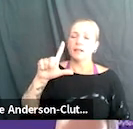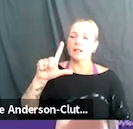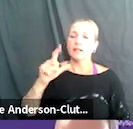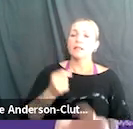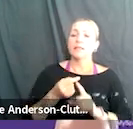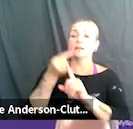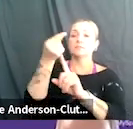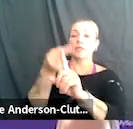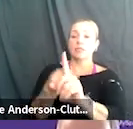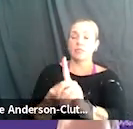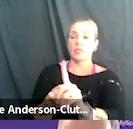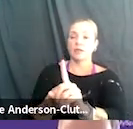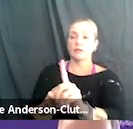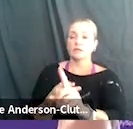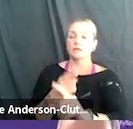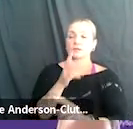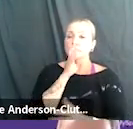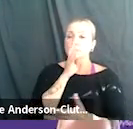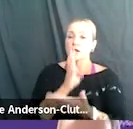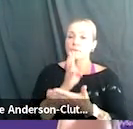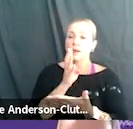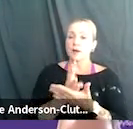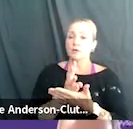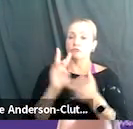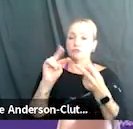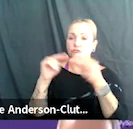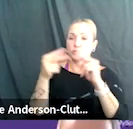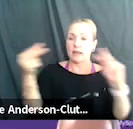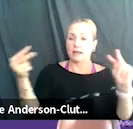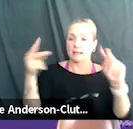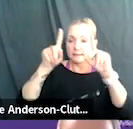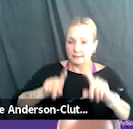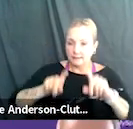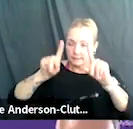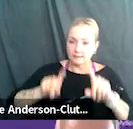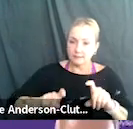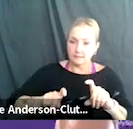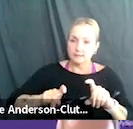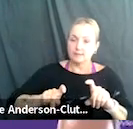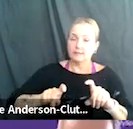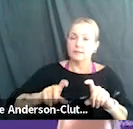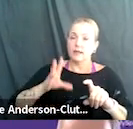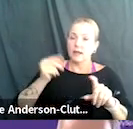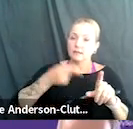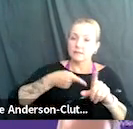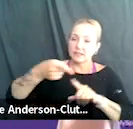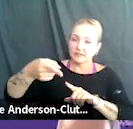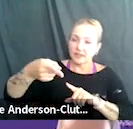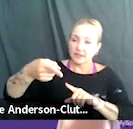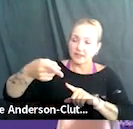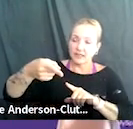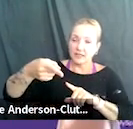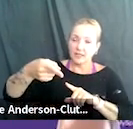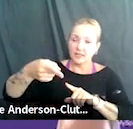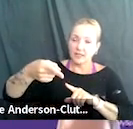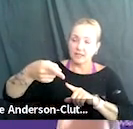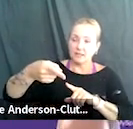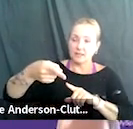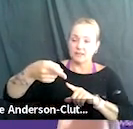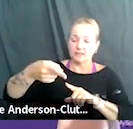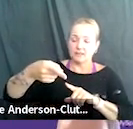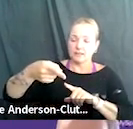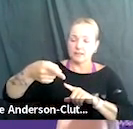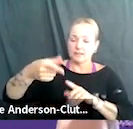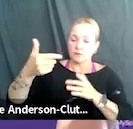sort of an updated overview of genetic testing in people with developmental disabilities. And in particular, she was saying recently that there are some